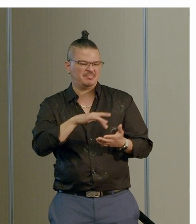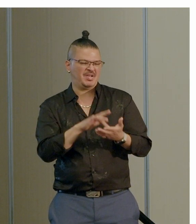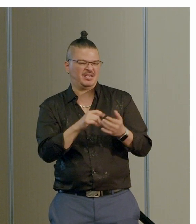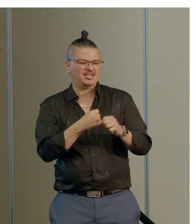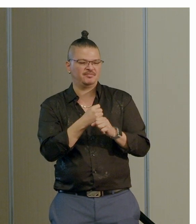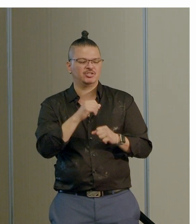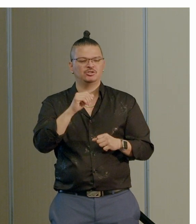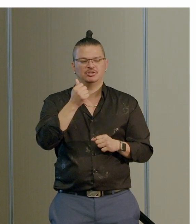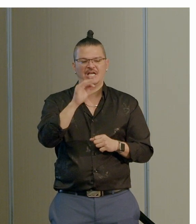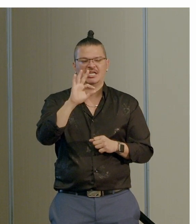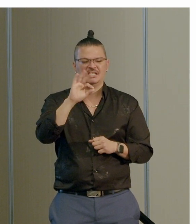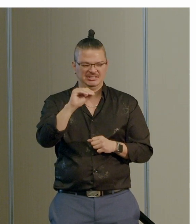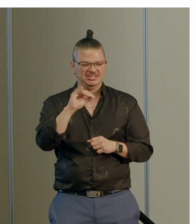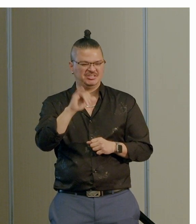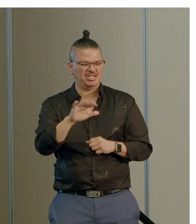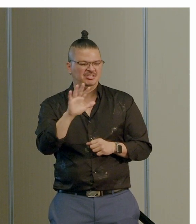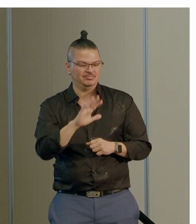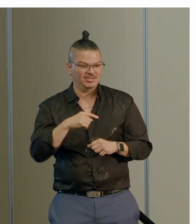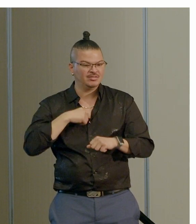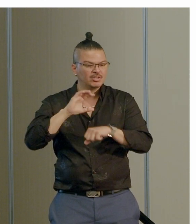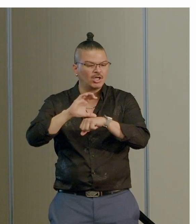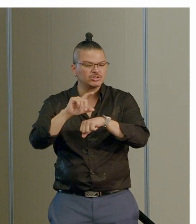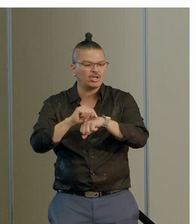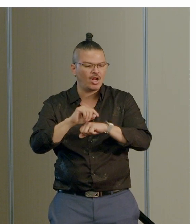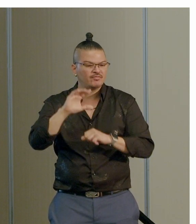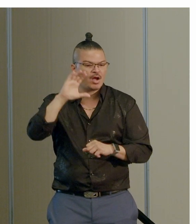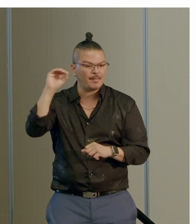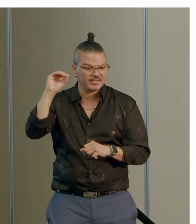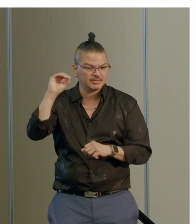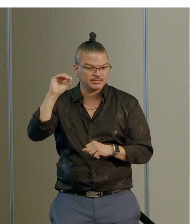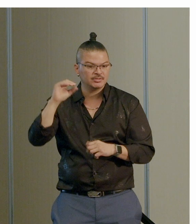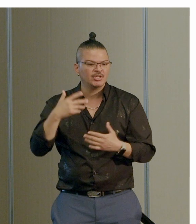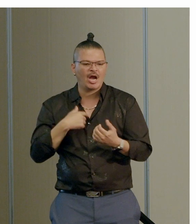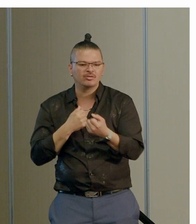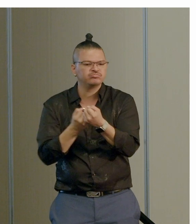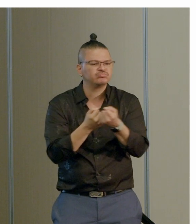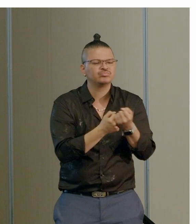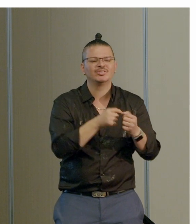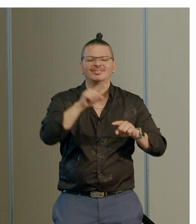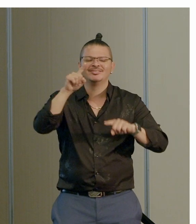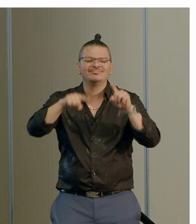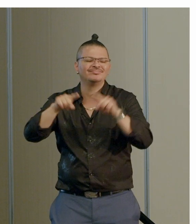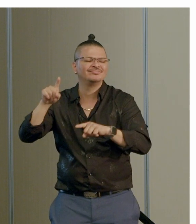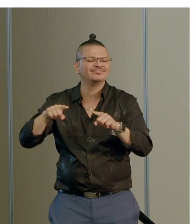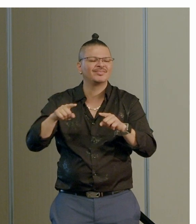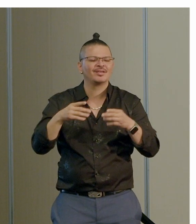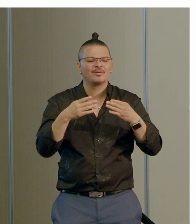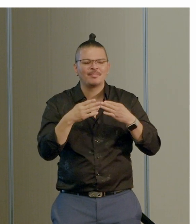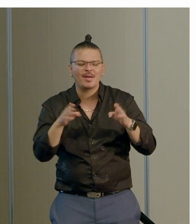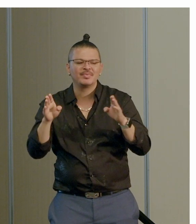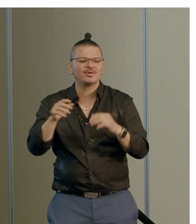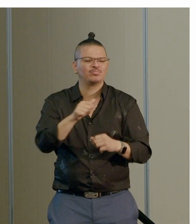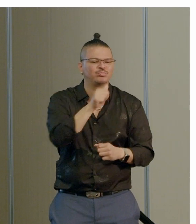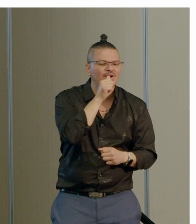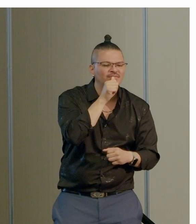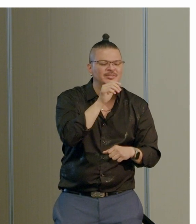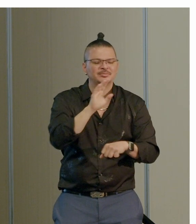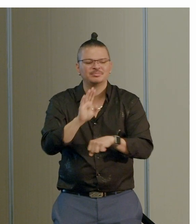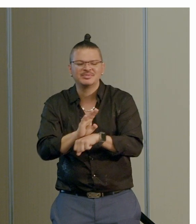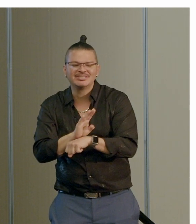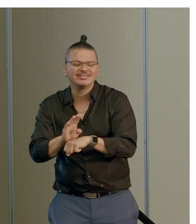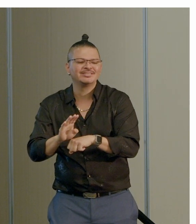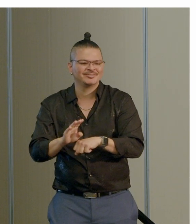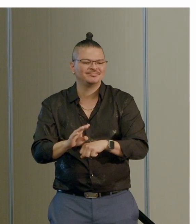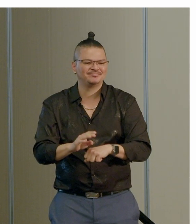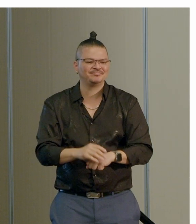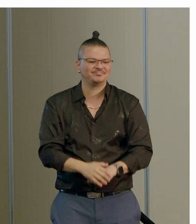company in Olympia, Washington, and we supported a variety of public and private sector companies. And I came